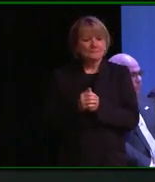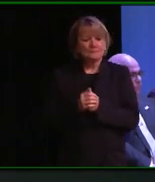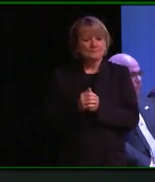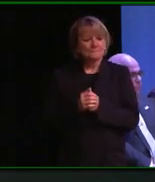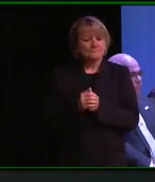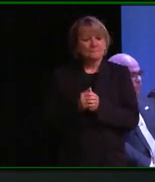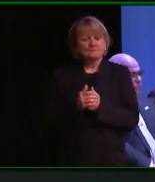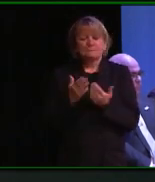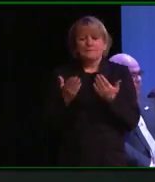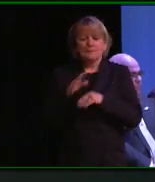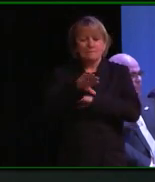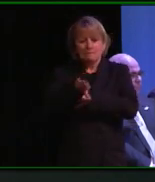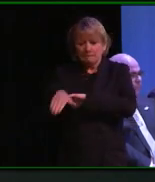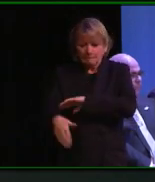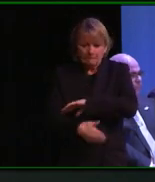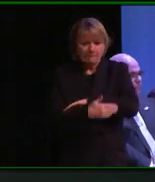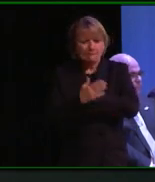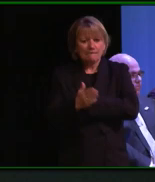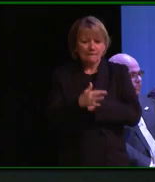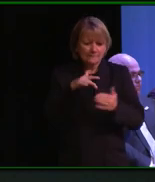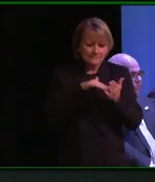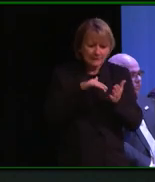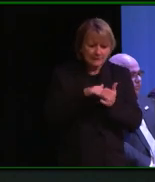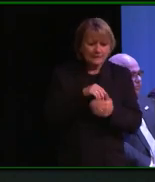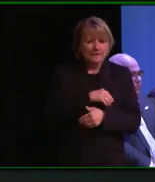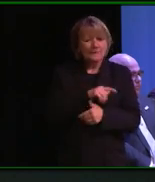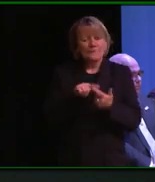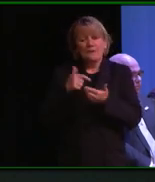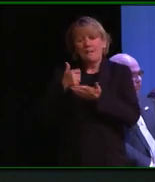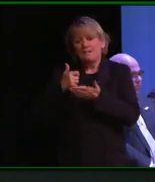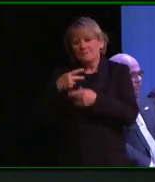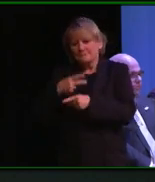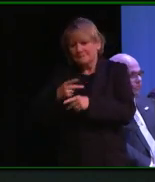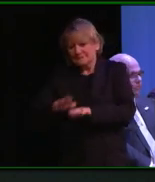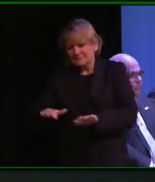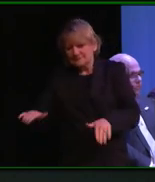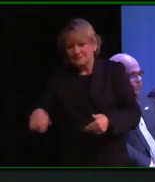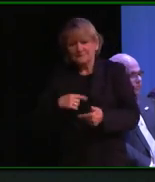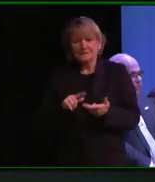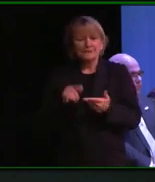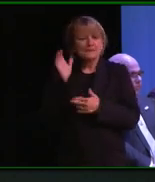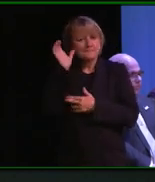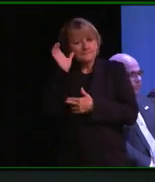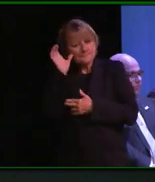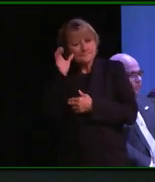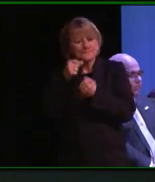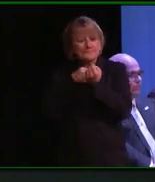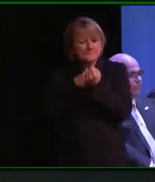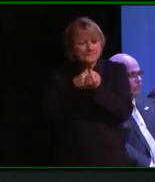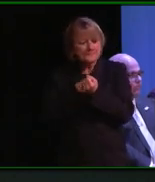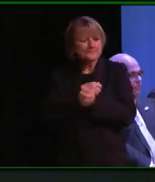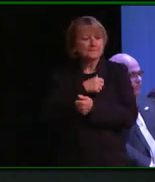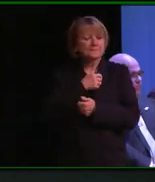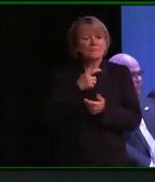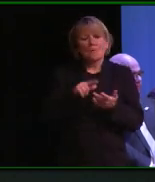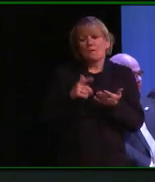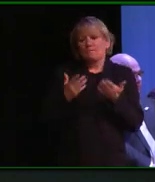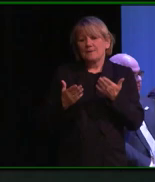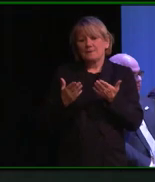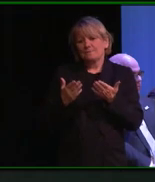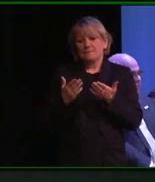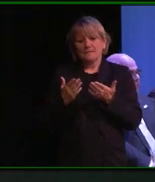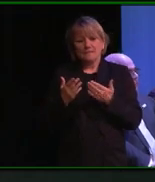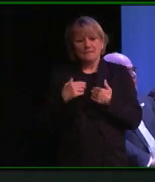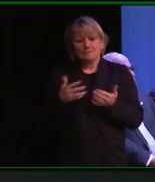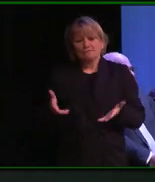long study night, helping with childcare, lending a listening ear, or maybe even a word